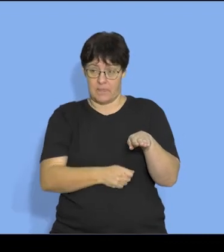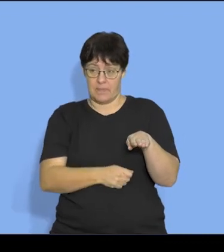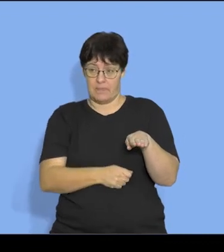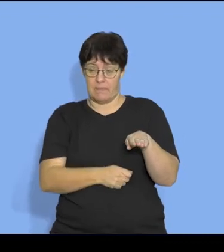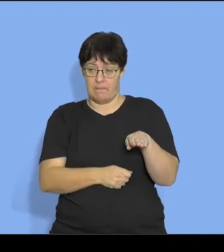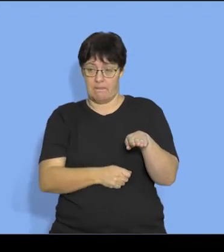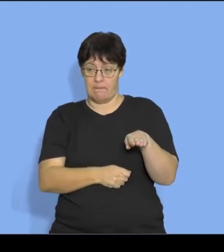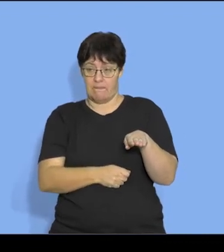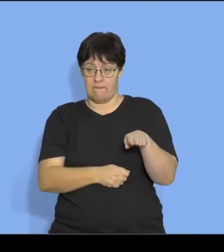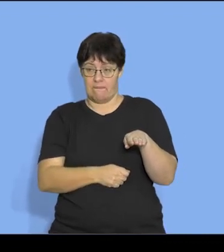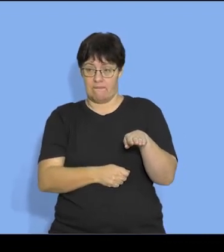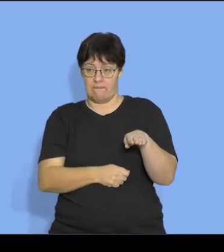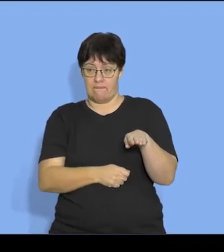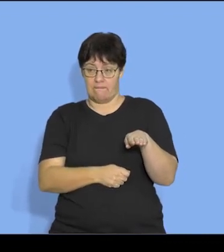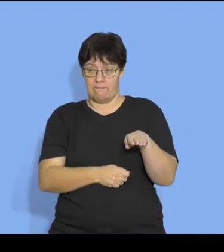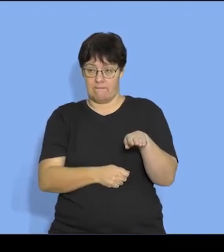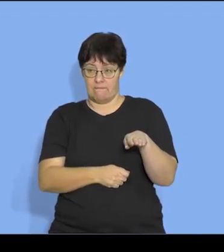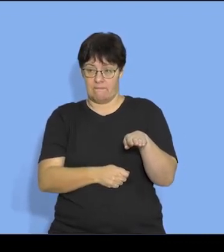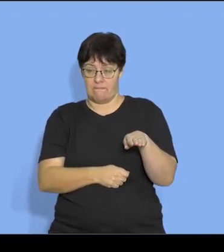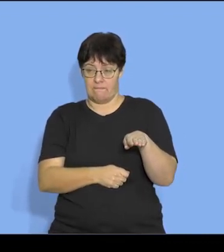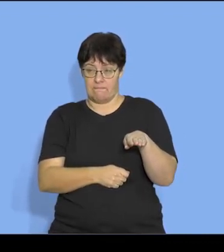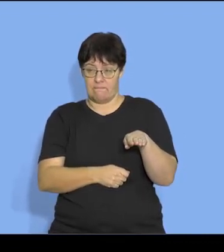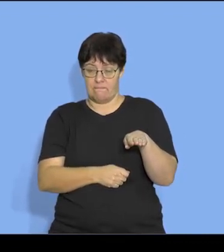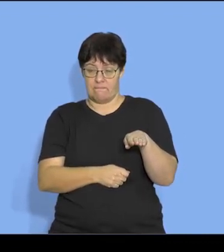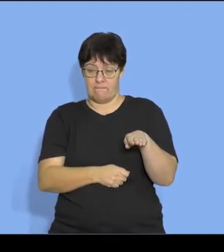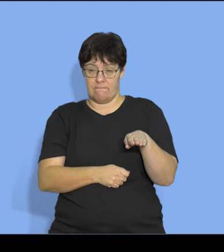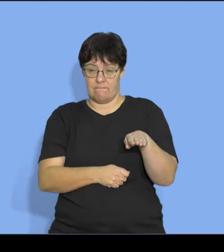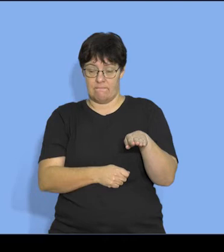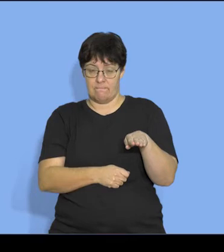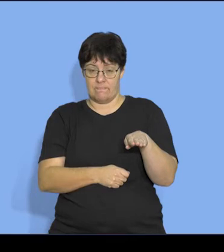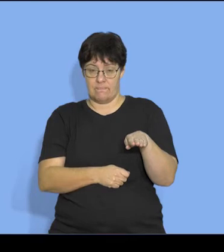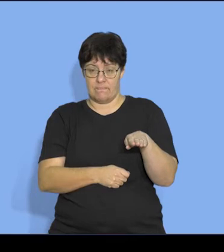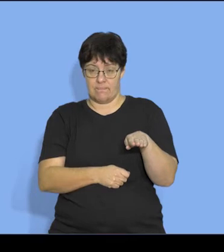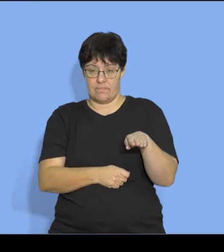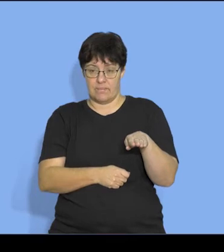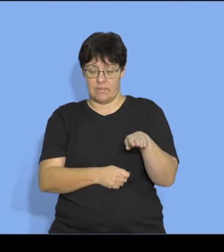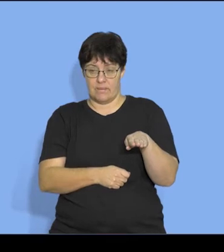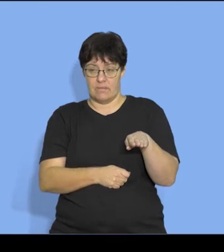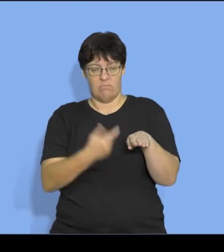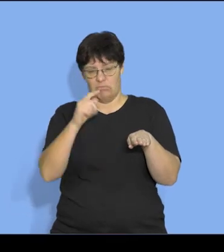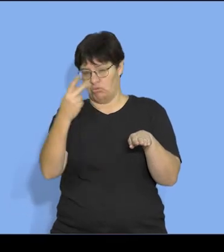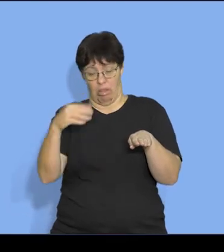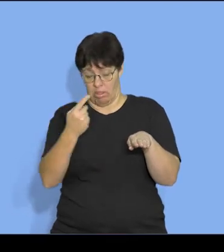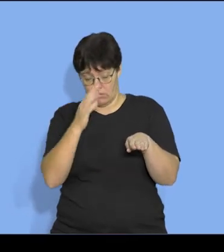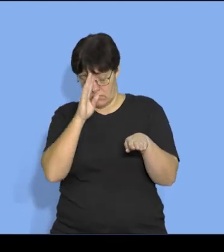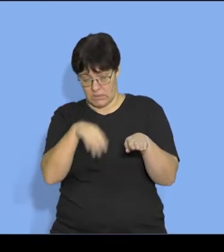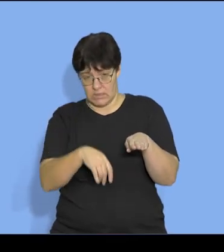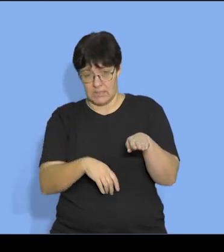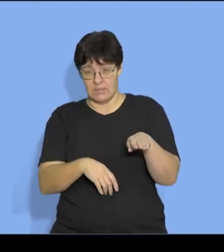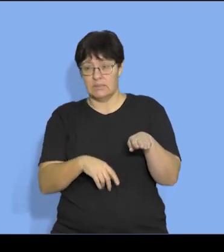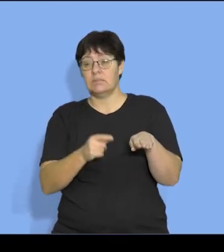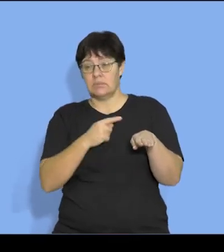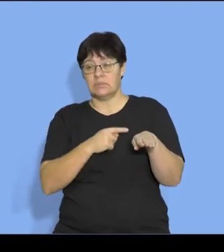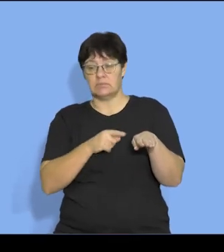there's your chair, okay, and that's his, whatever, you're reading a book. Okay, can't draw, we know this. Train is going